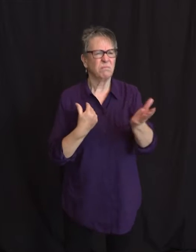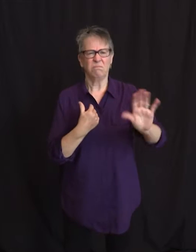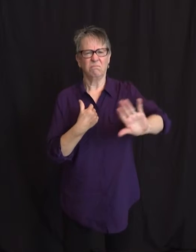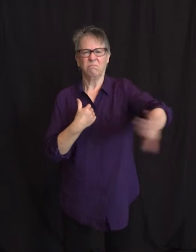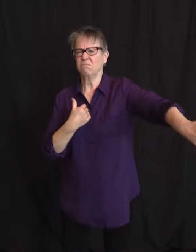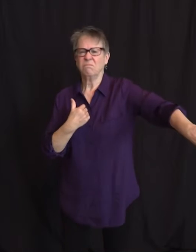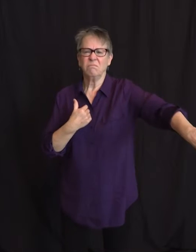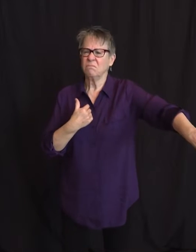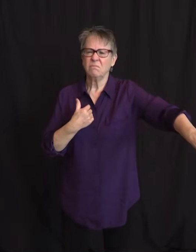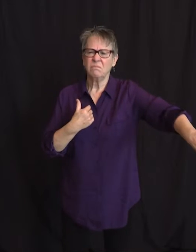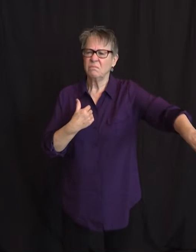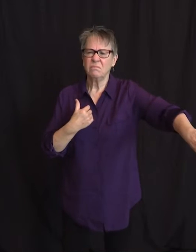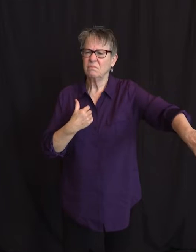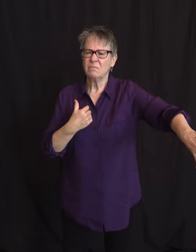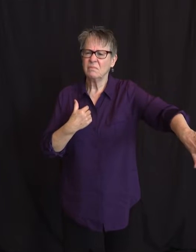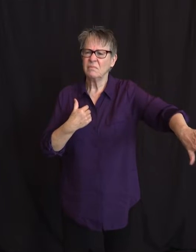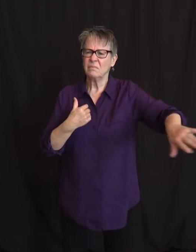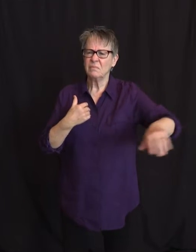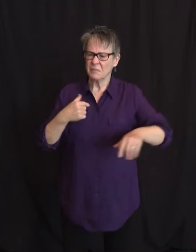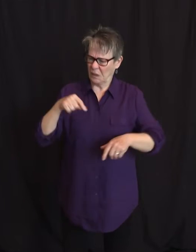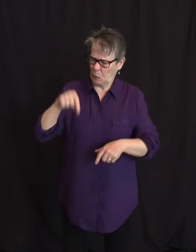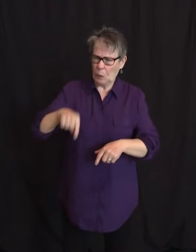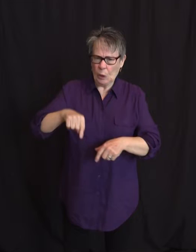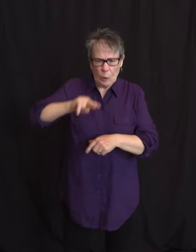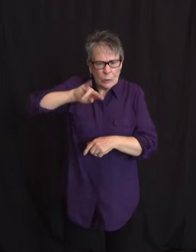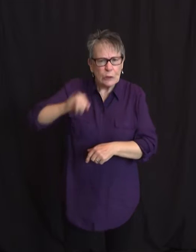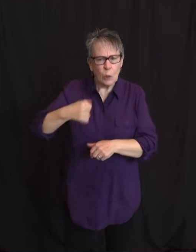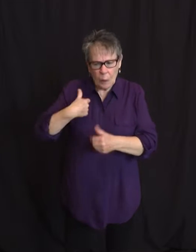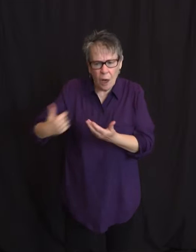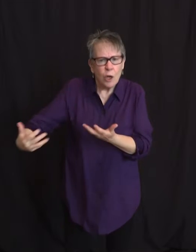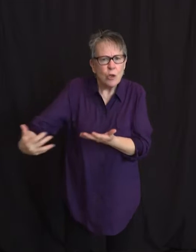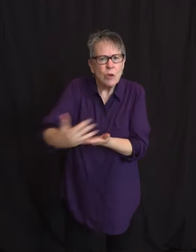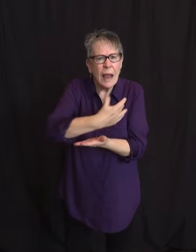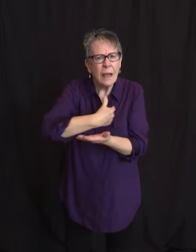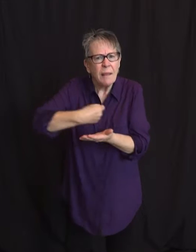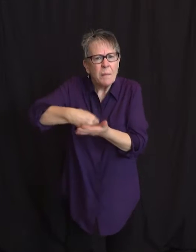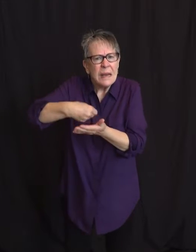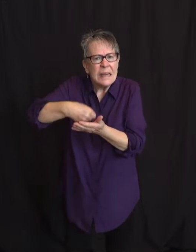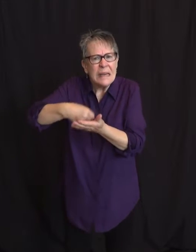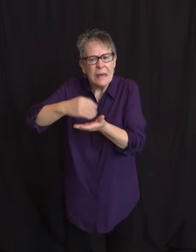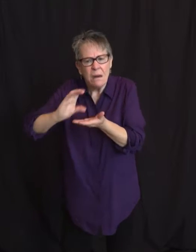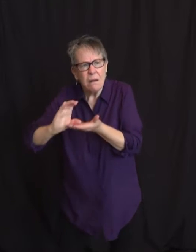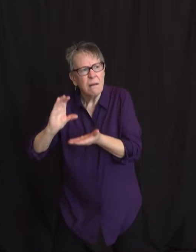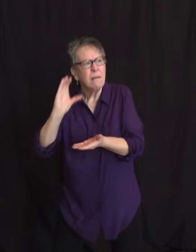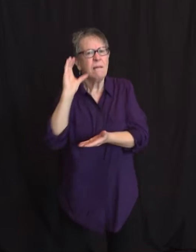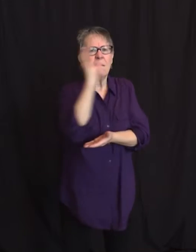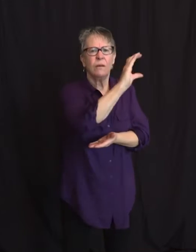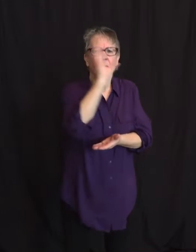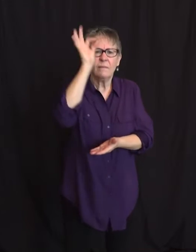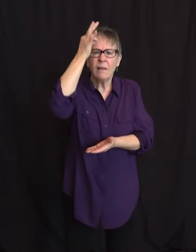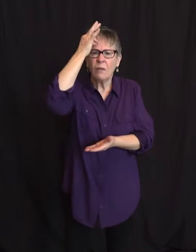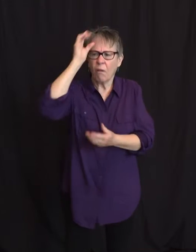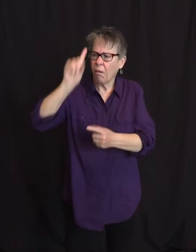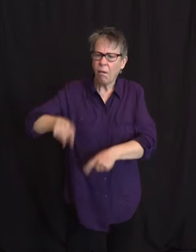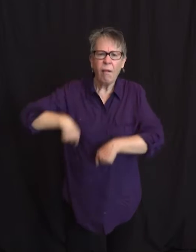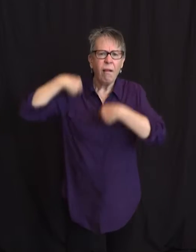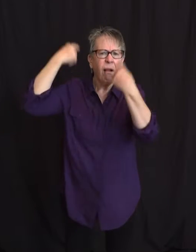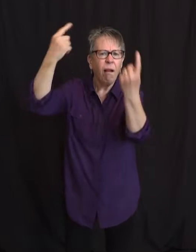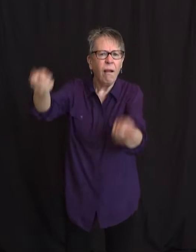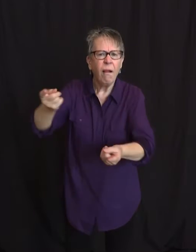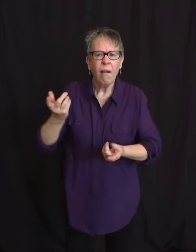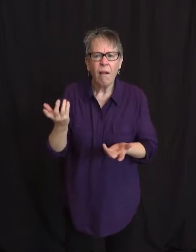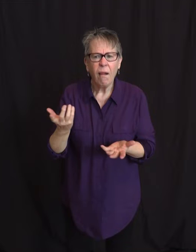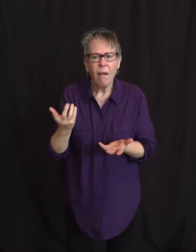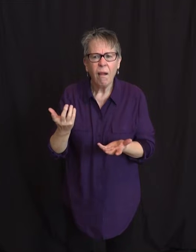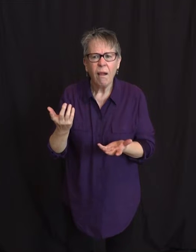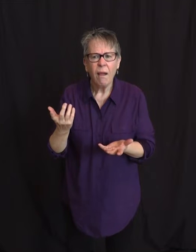of the United States, including by paying for most of the things that states like Kentucky and Tennessee and Alabama and